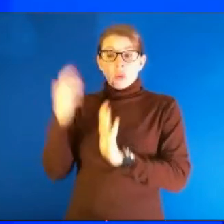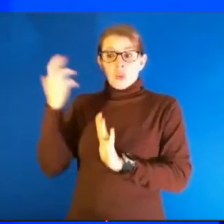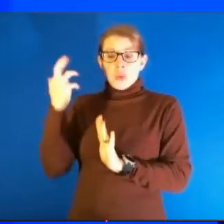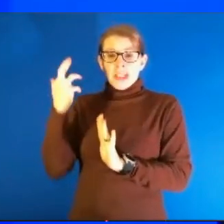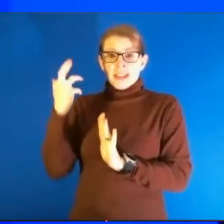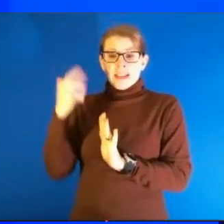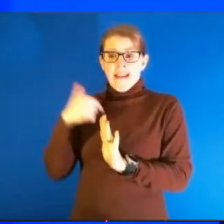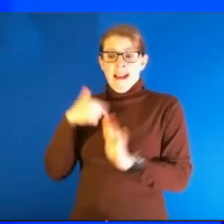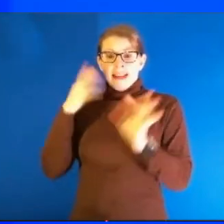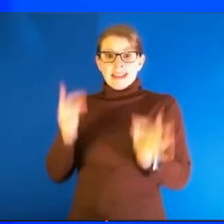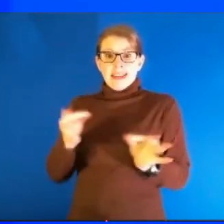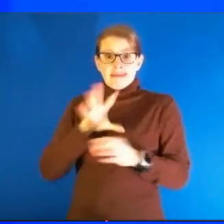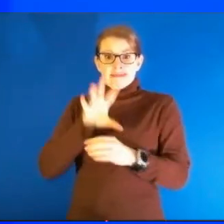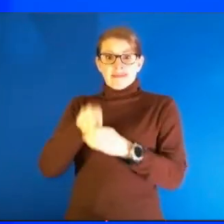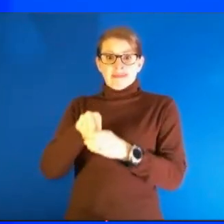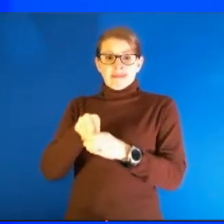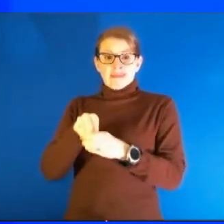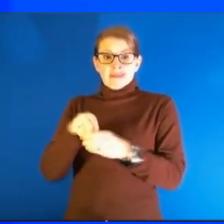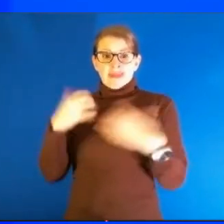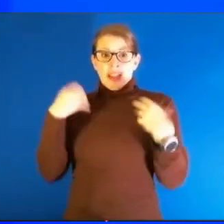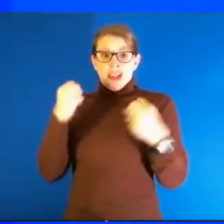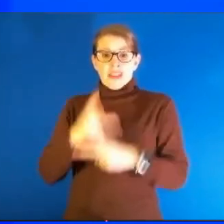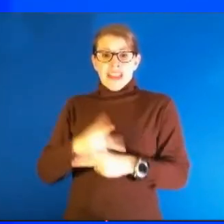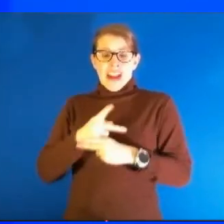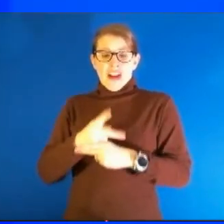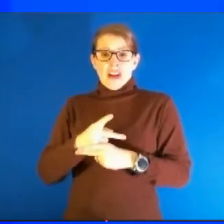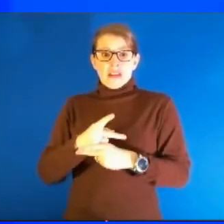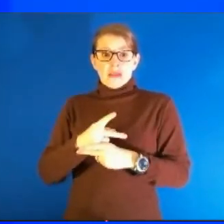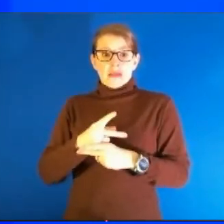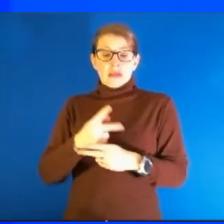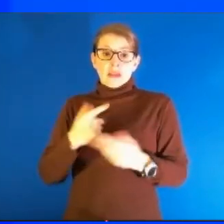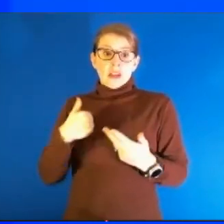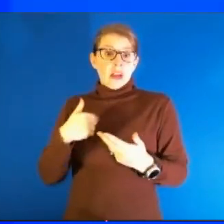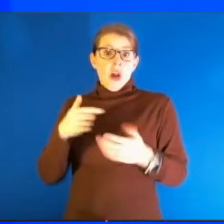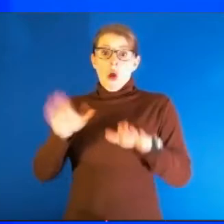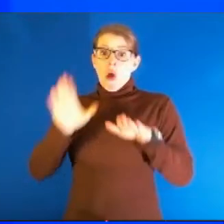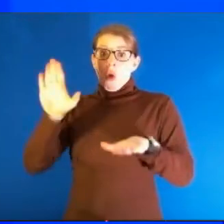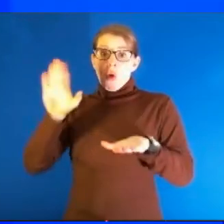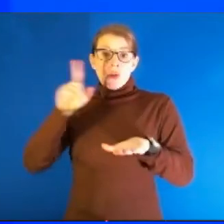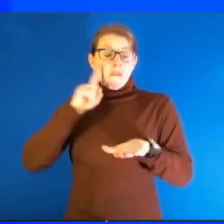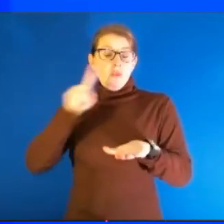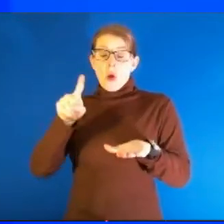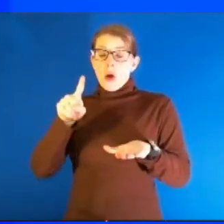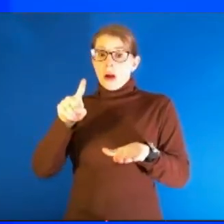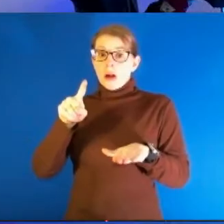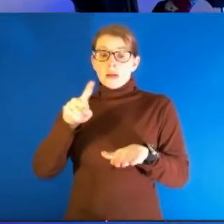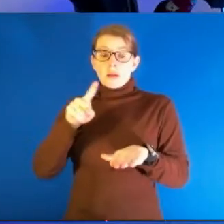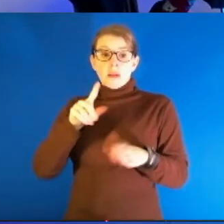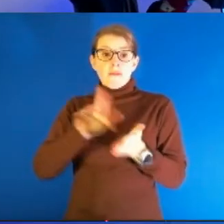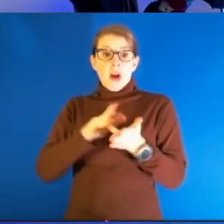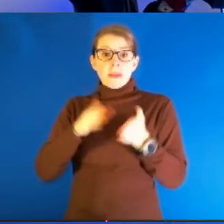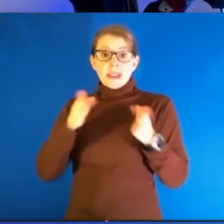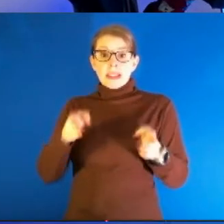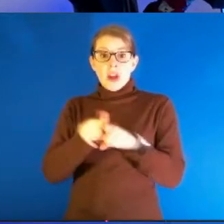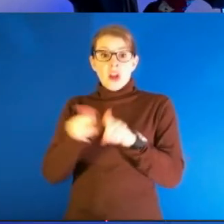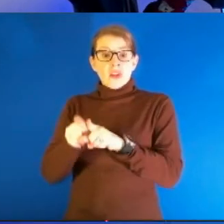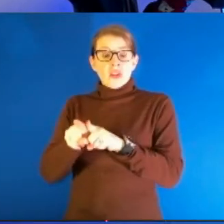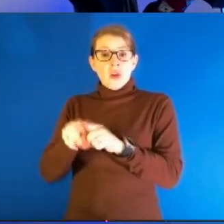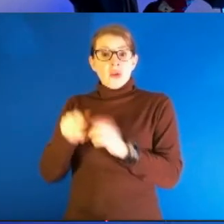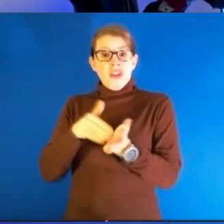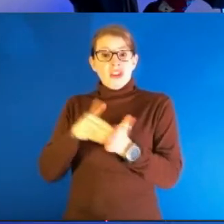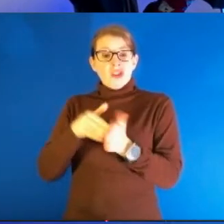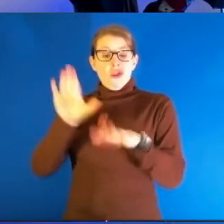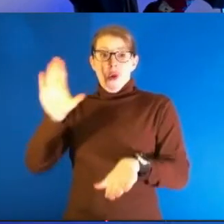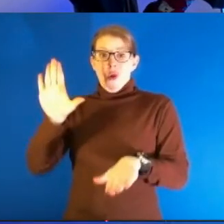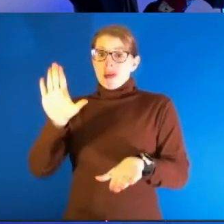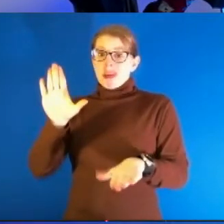into the healthcare profession, and it violates the oath of a pharmacist, and it violates the oath of a physician. It doesn't. It's not a prescription. I It's- mean, it's- it's I